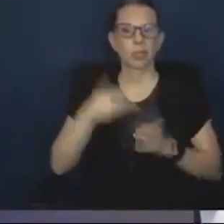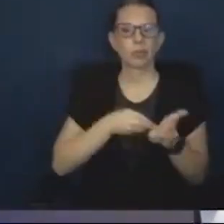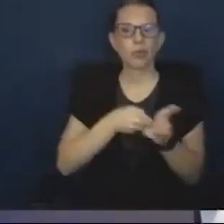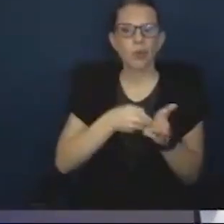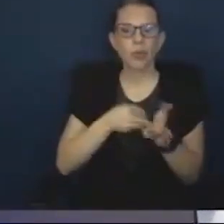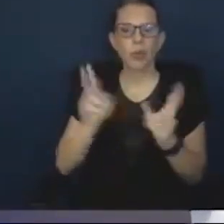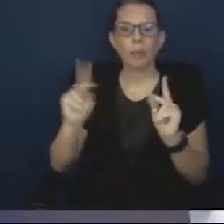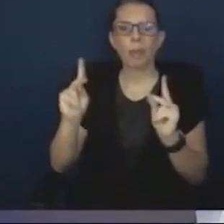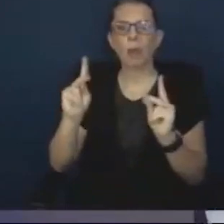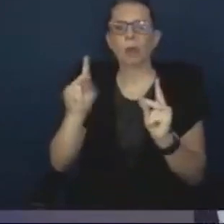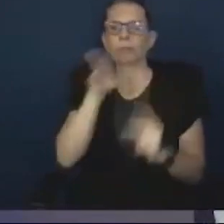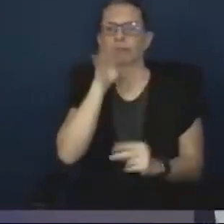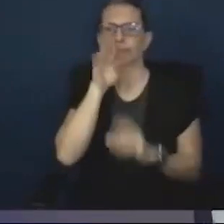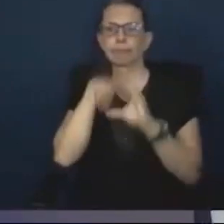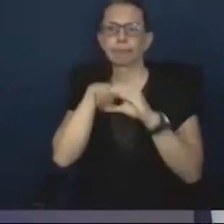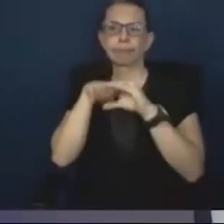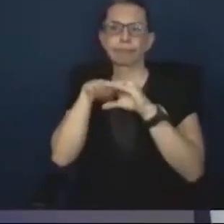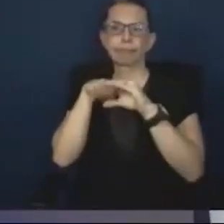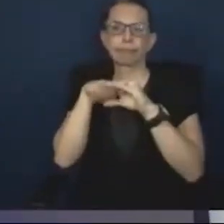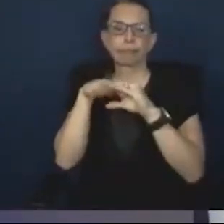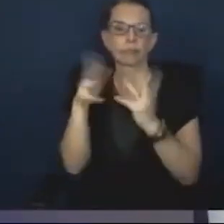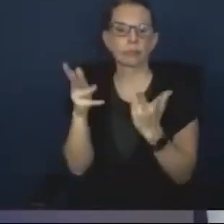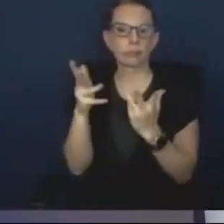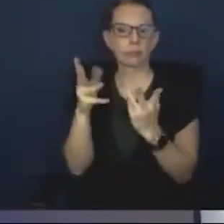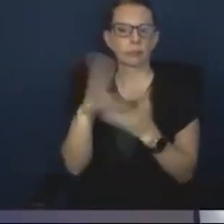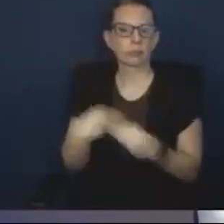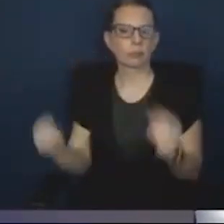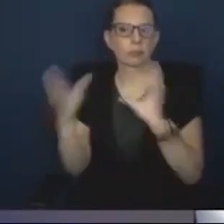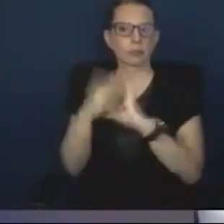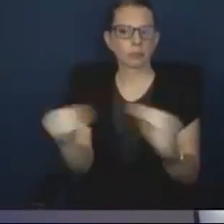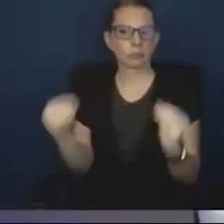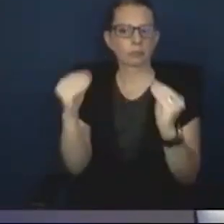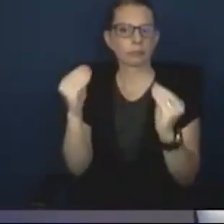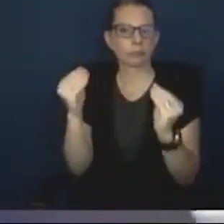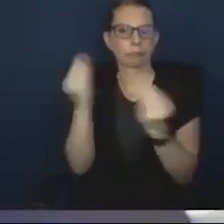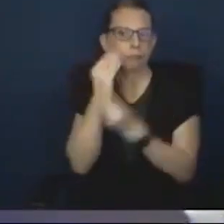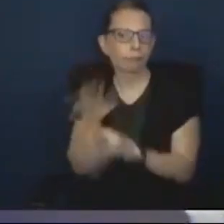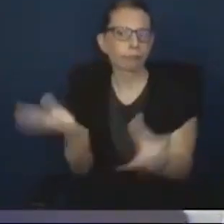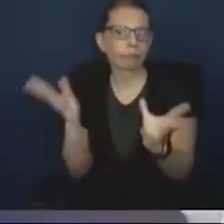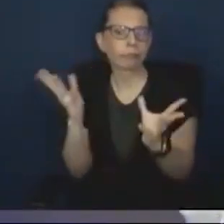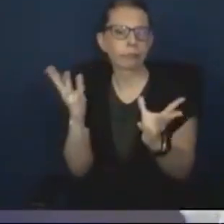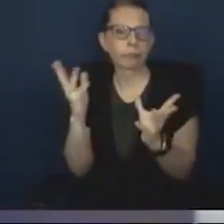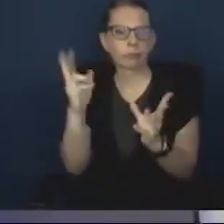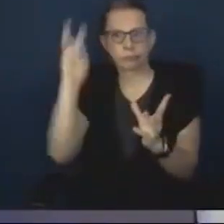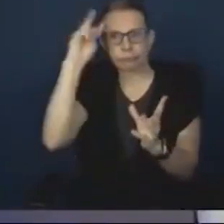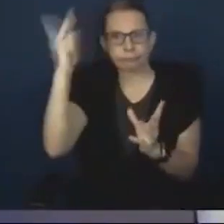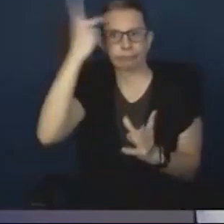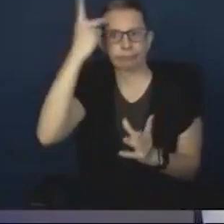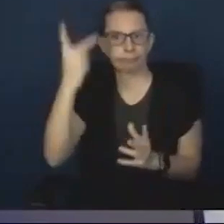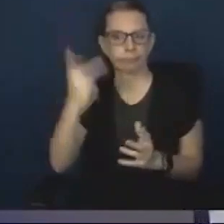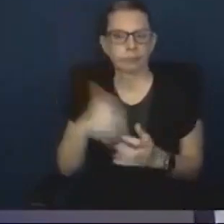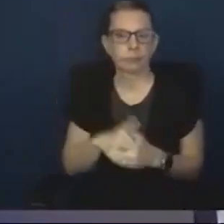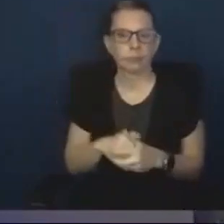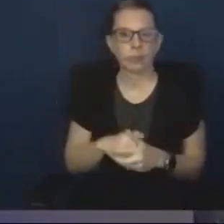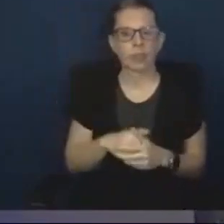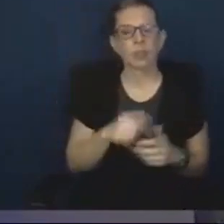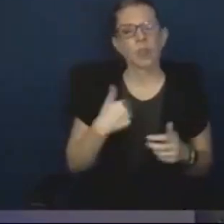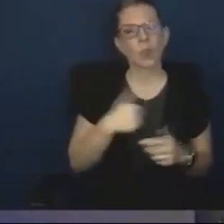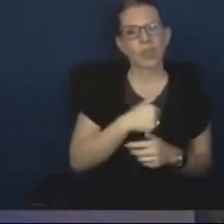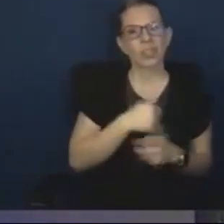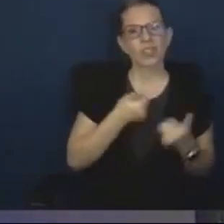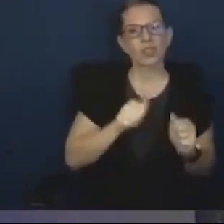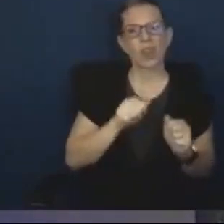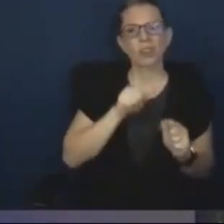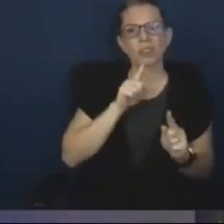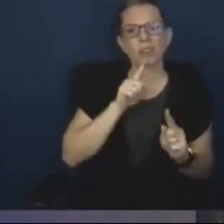jack with the truth. So we try to stay out of that realm and just repeat our answers, and sometimes we say